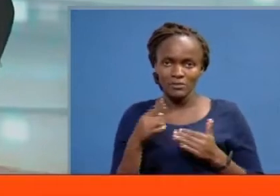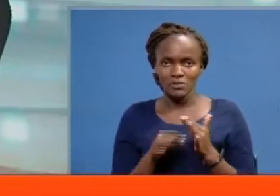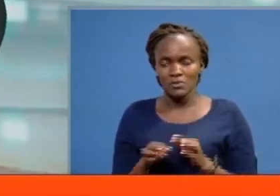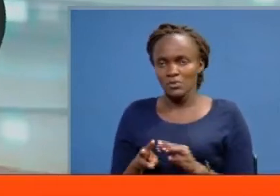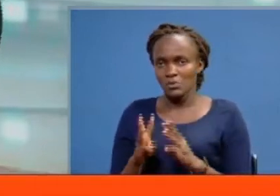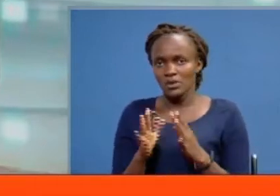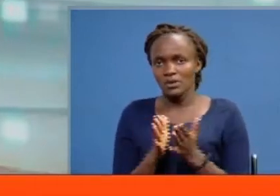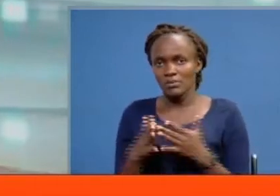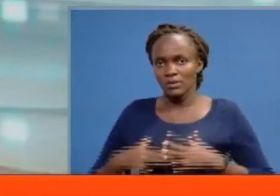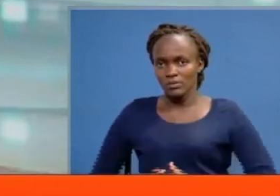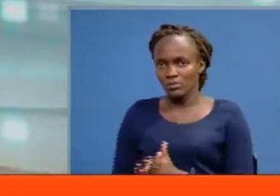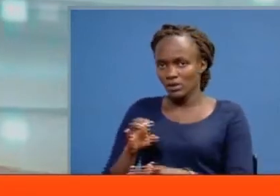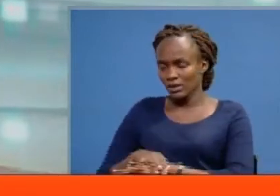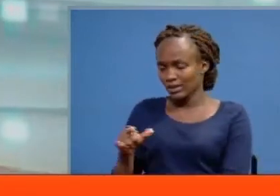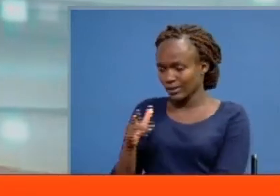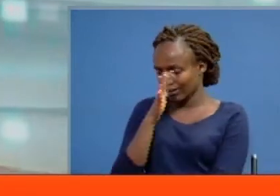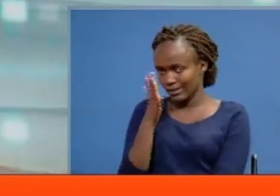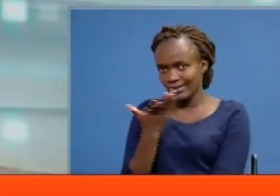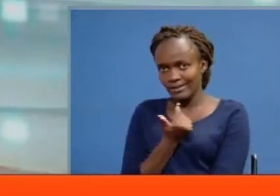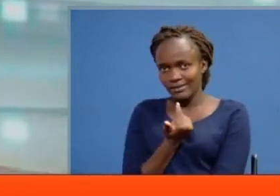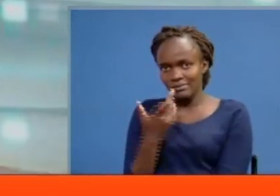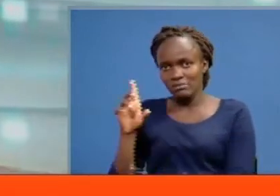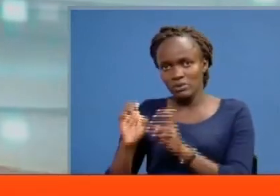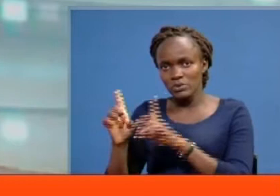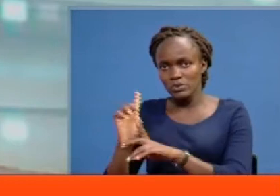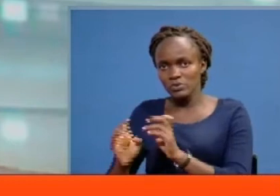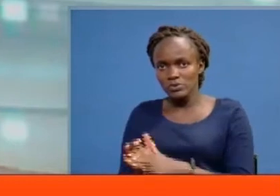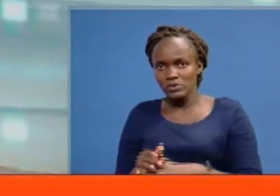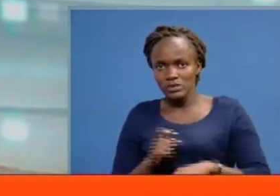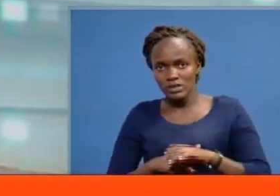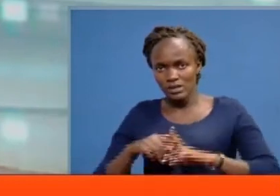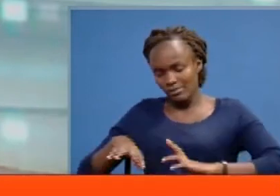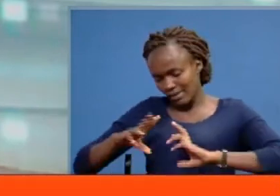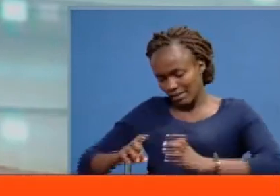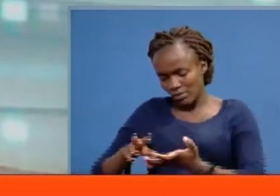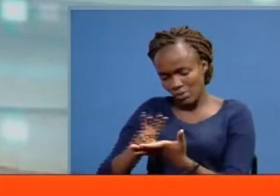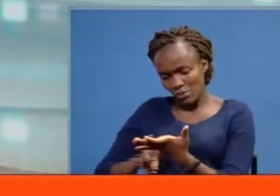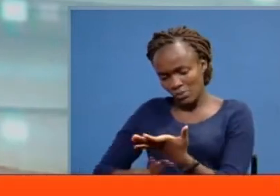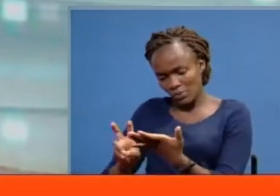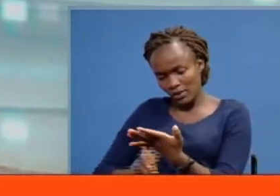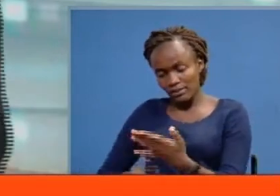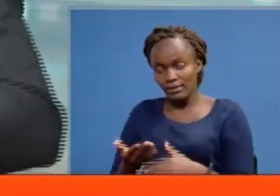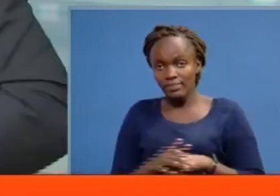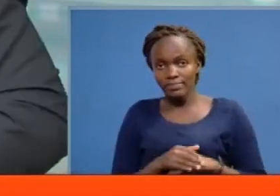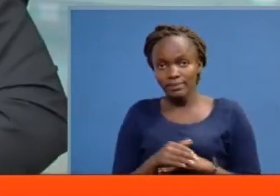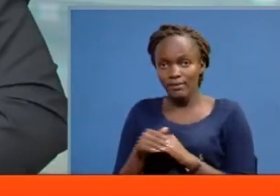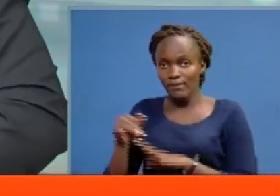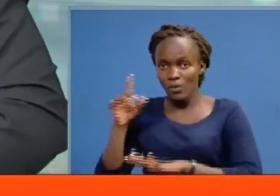employers detect that this is a lie in the process of recruitment, in the process of grilling, asking them